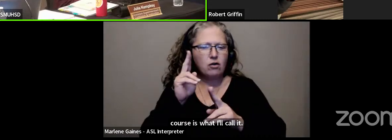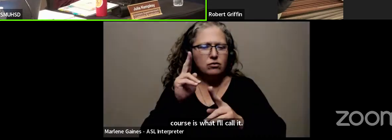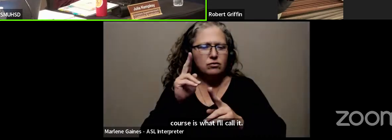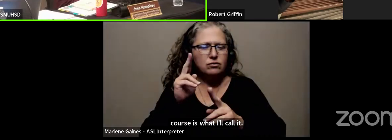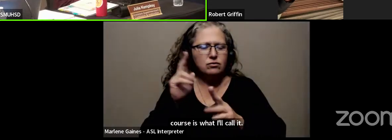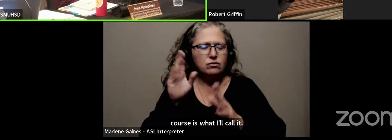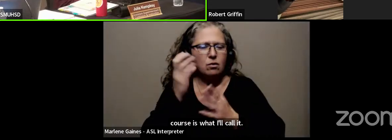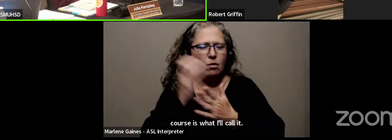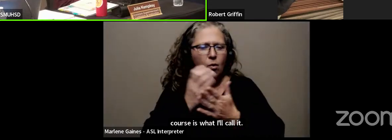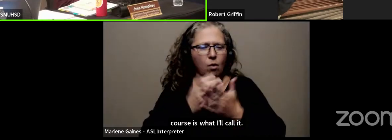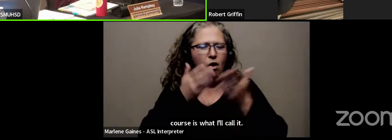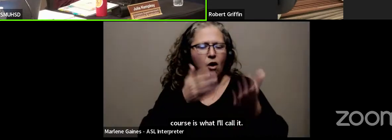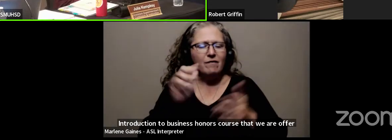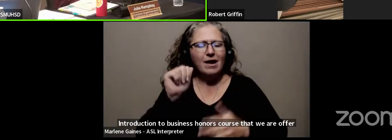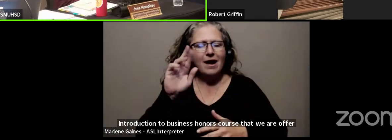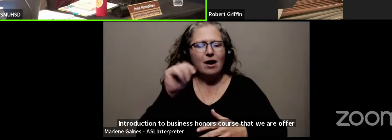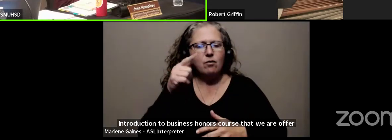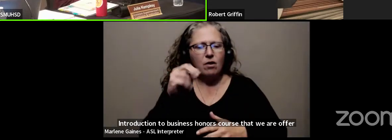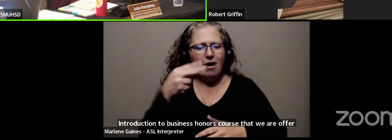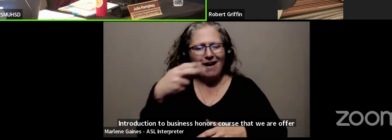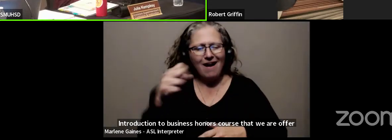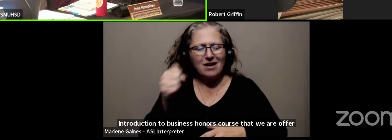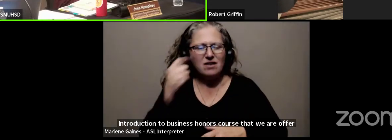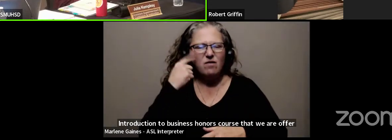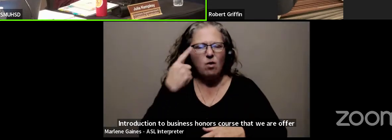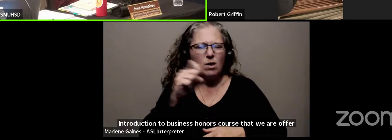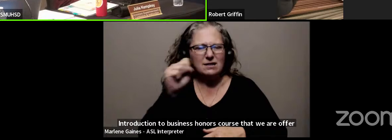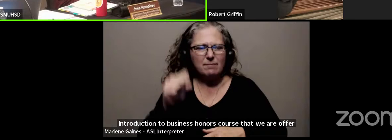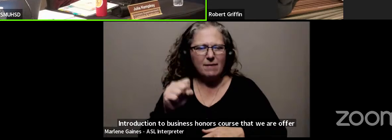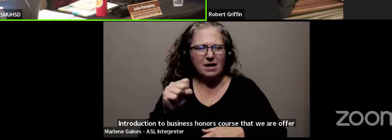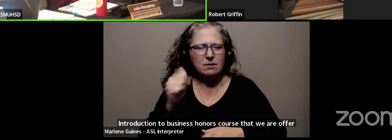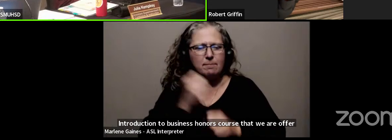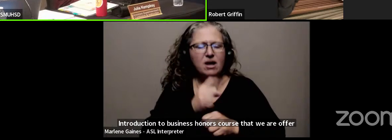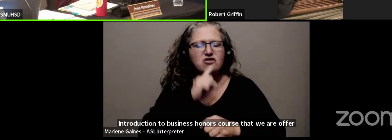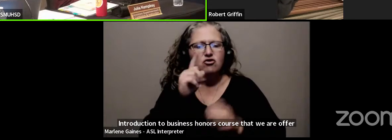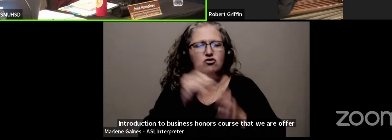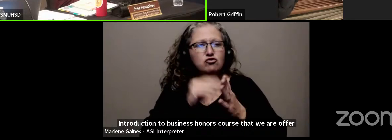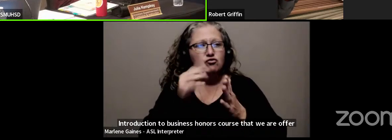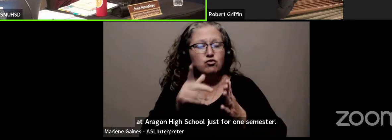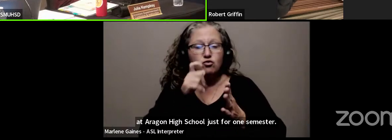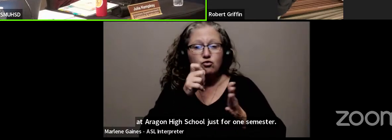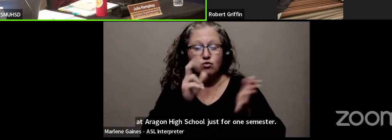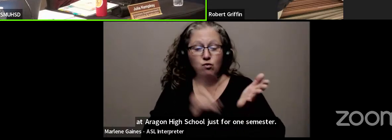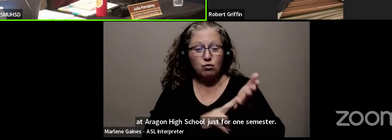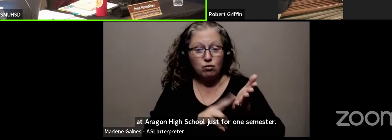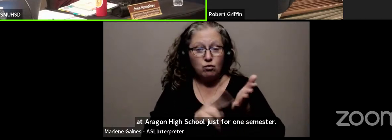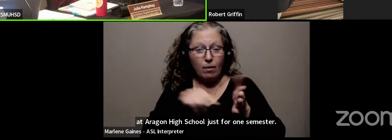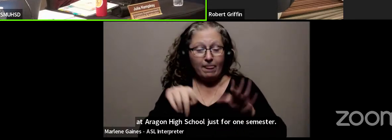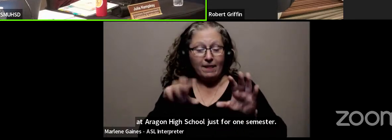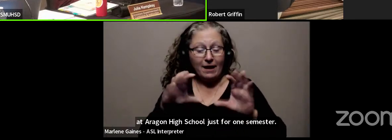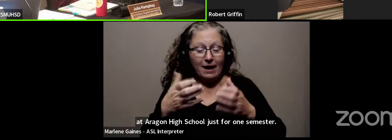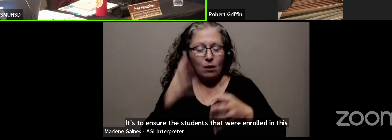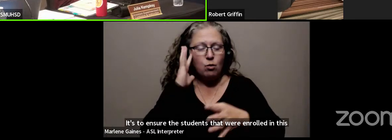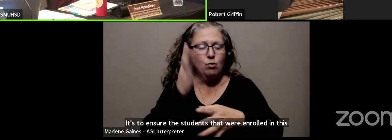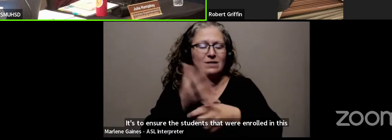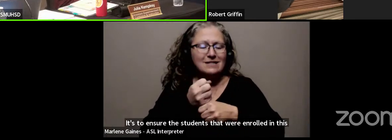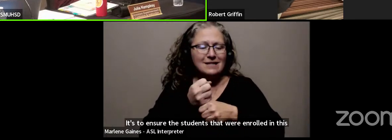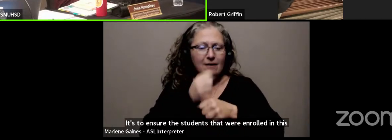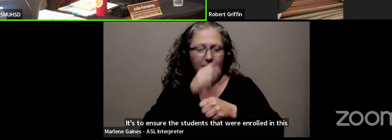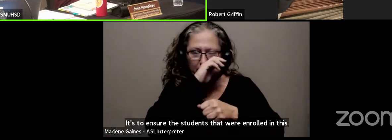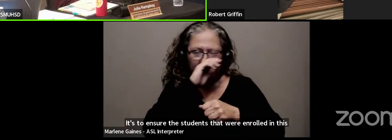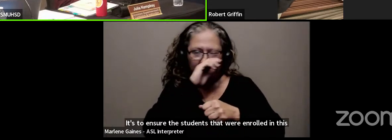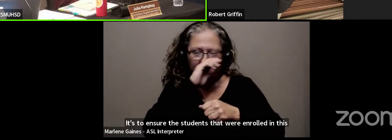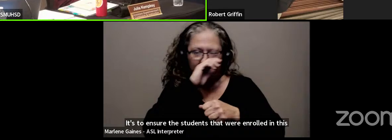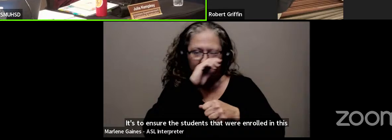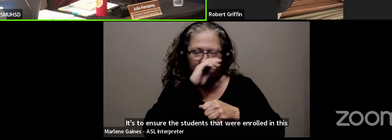at Aragon High School just for one semester. It's to ensure the students that were enrolled in this class receive the